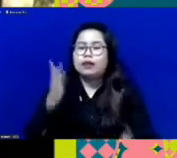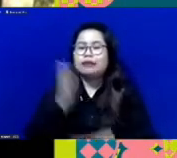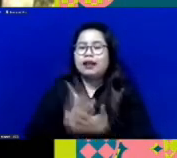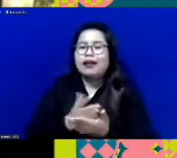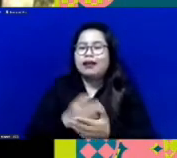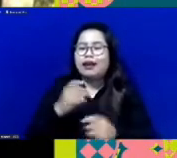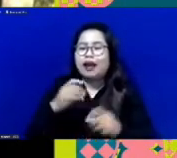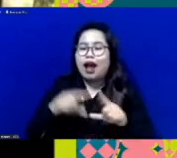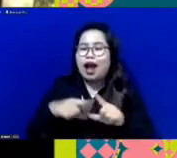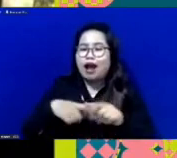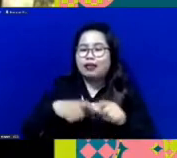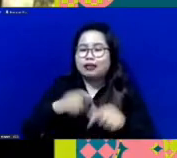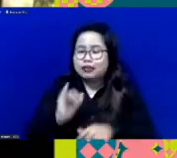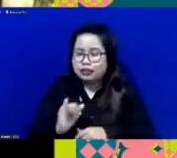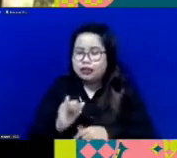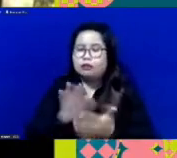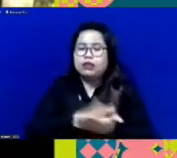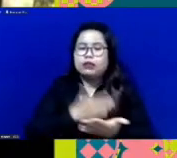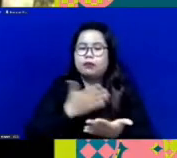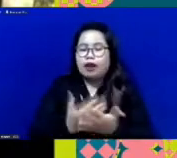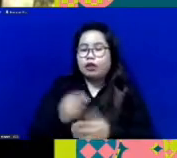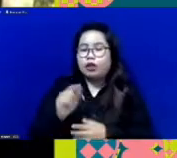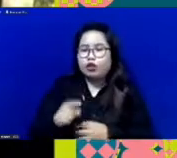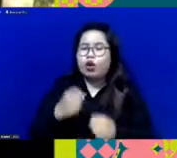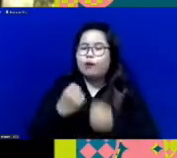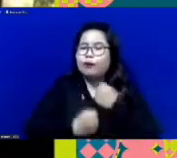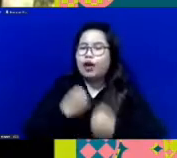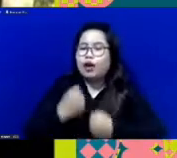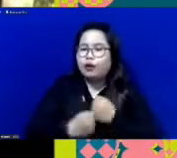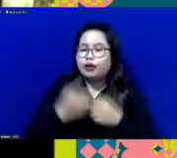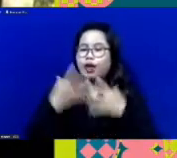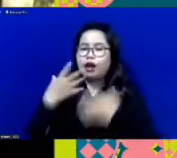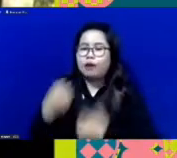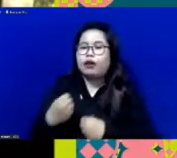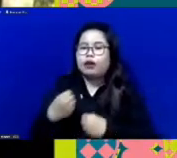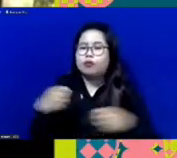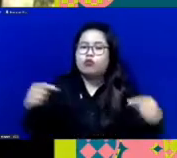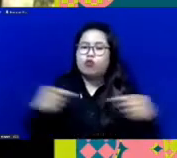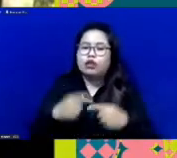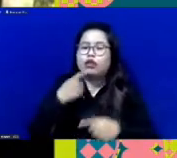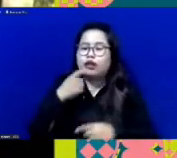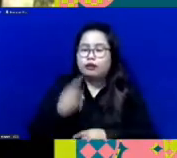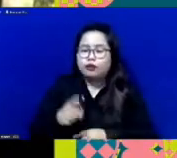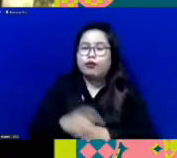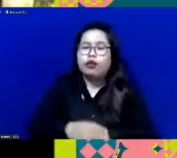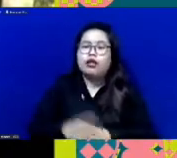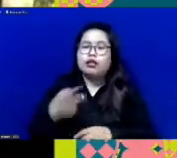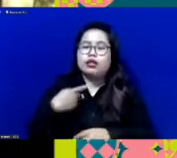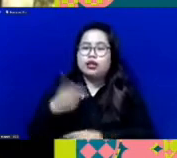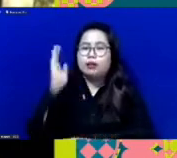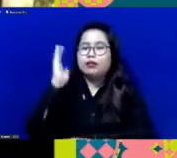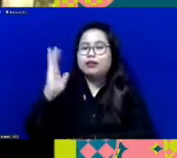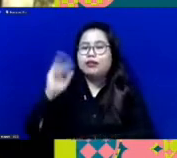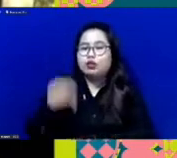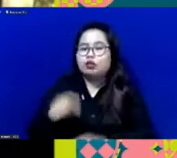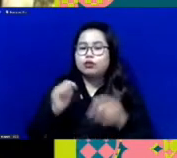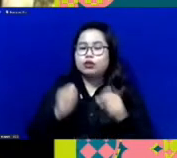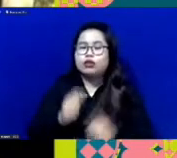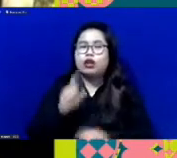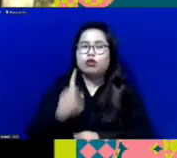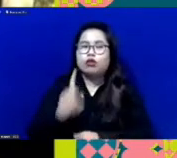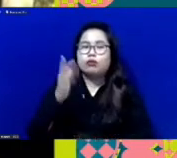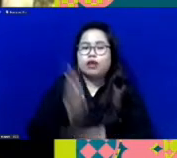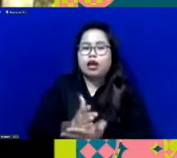and associated with it, and present it as a national multicultural policy, it would have a